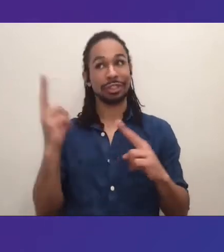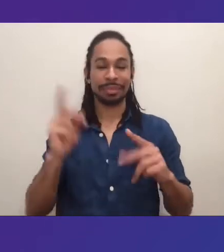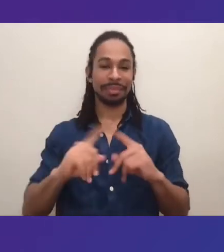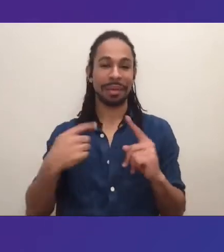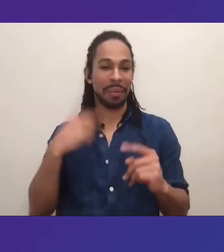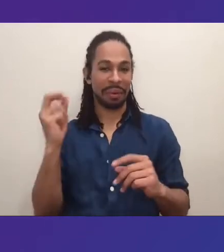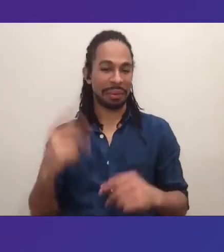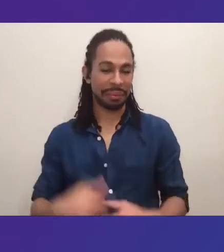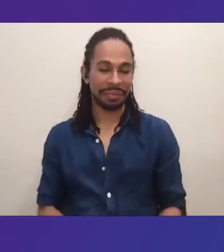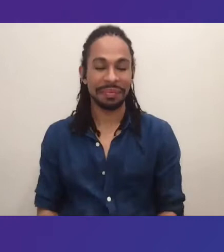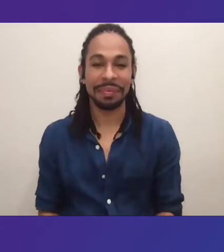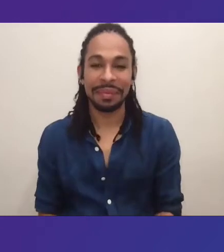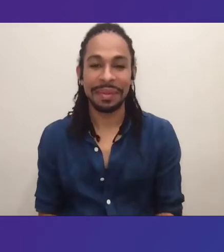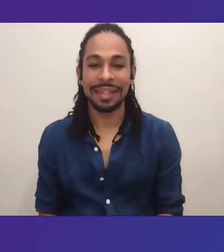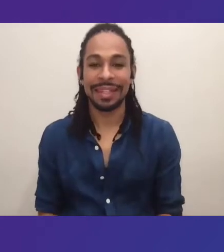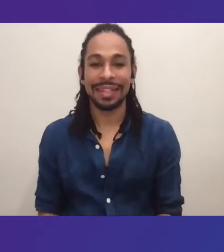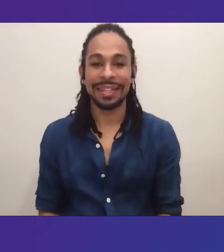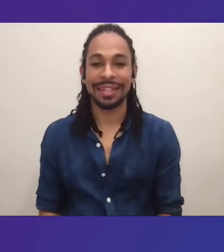I'm